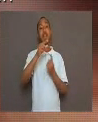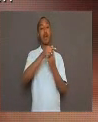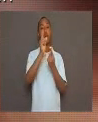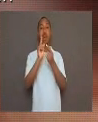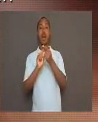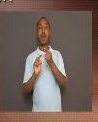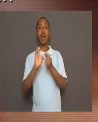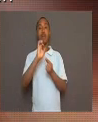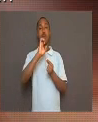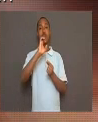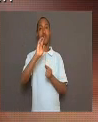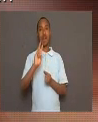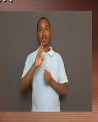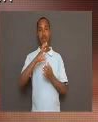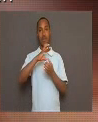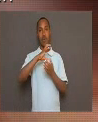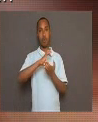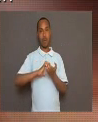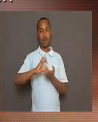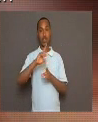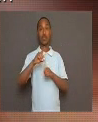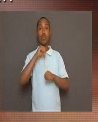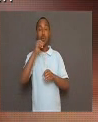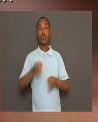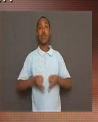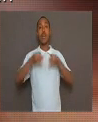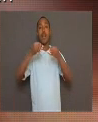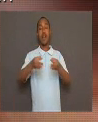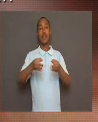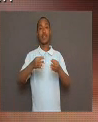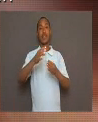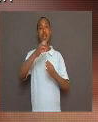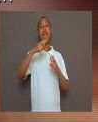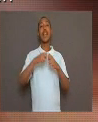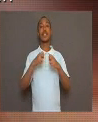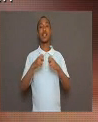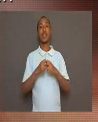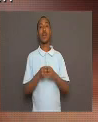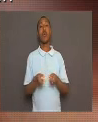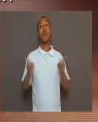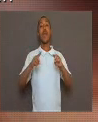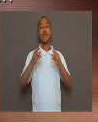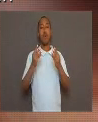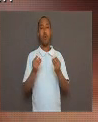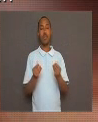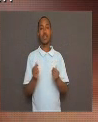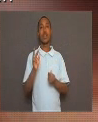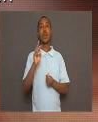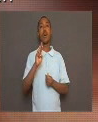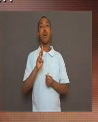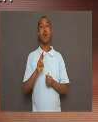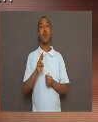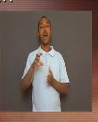non-polar covalent compounds do not conduct electric current when they are molten or